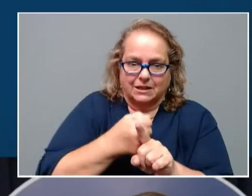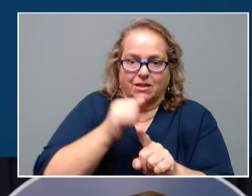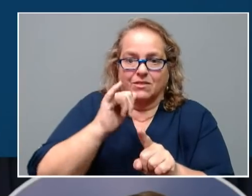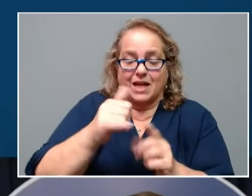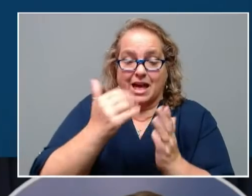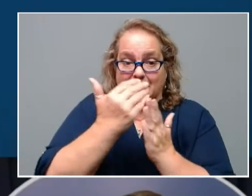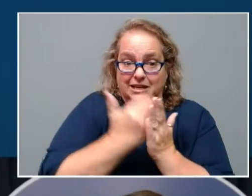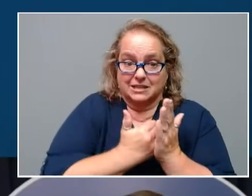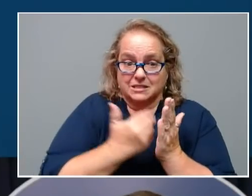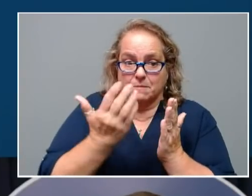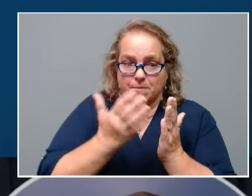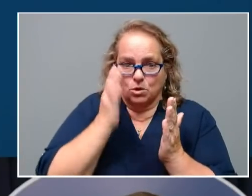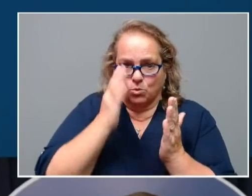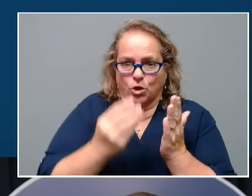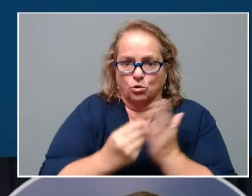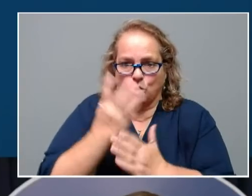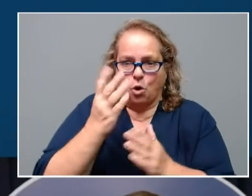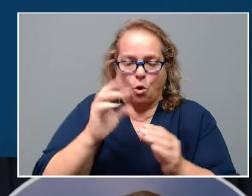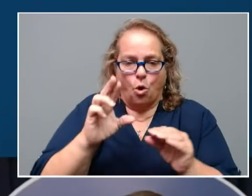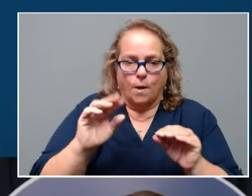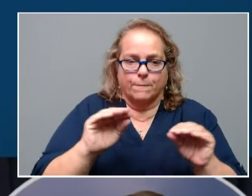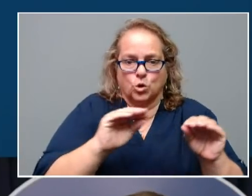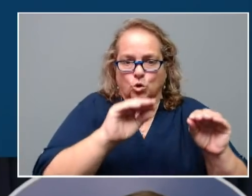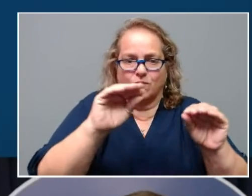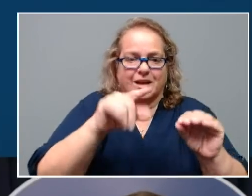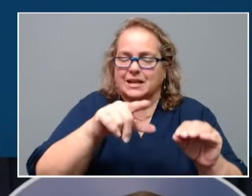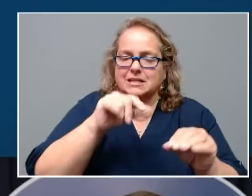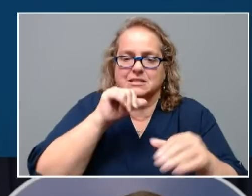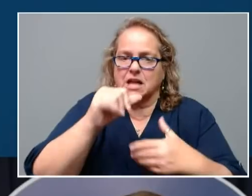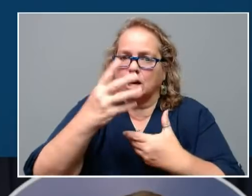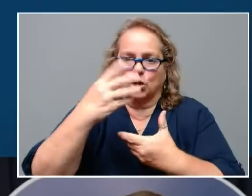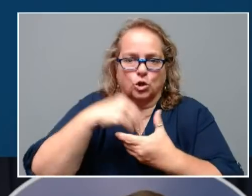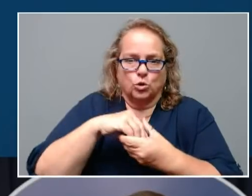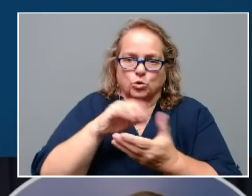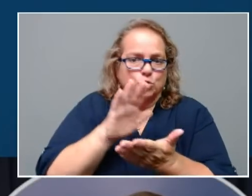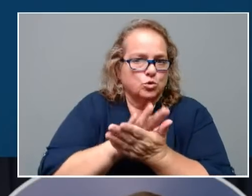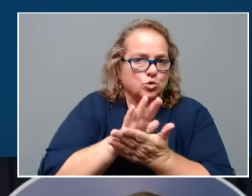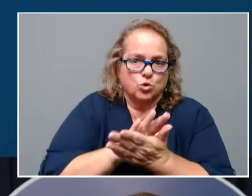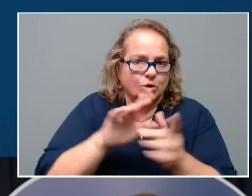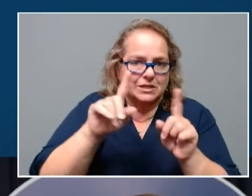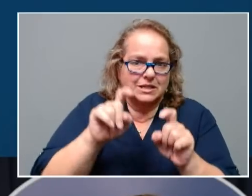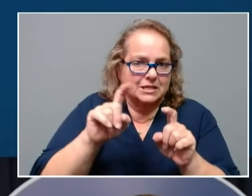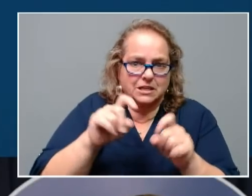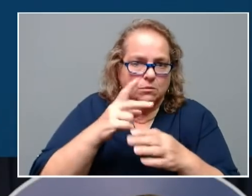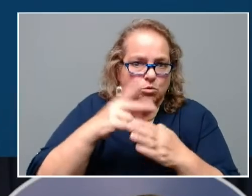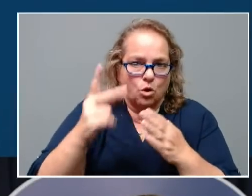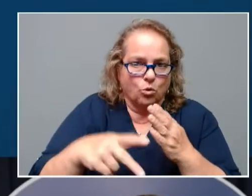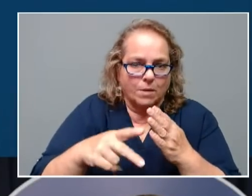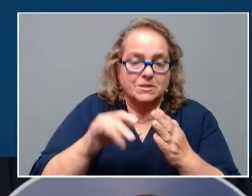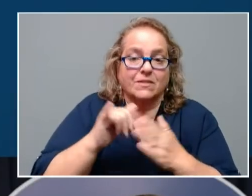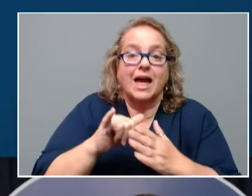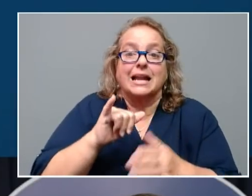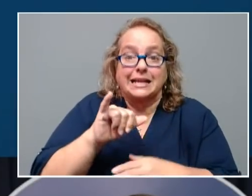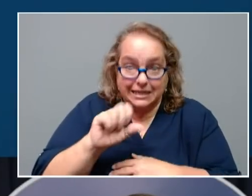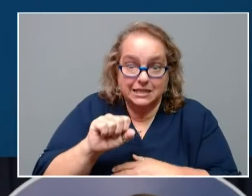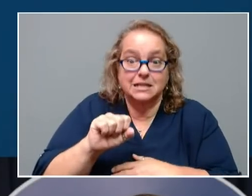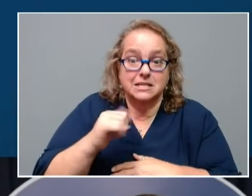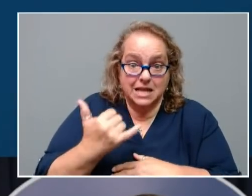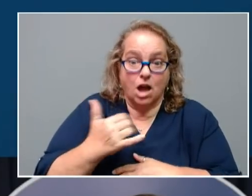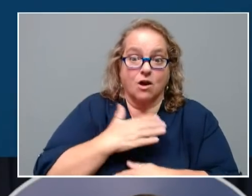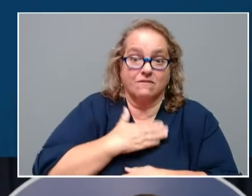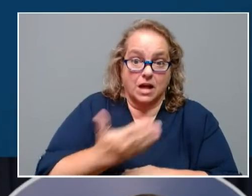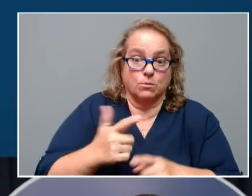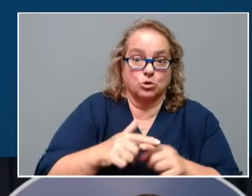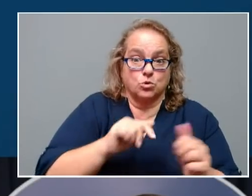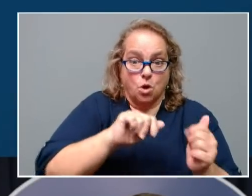to move, and it does not include all the school testing programs available to all 120 counties and all more than